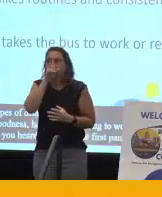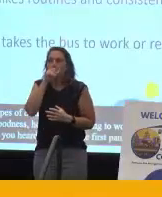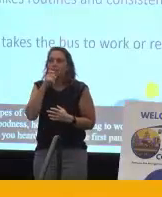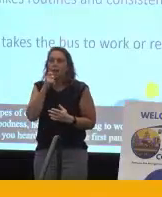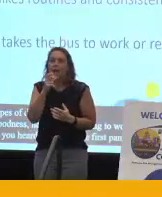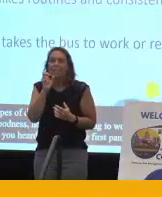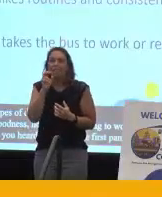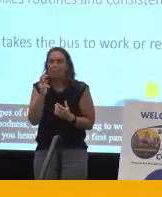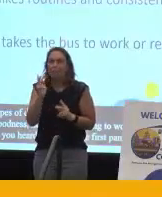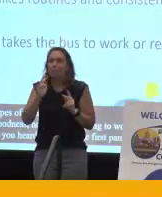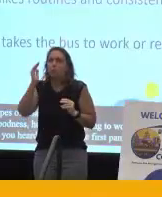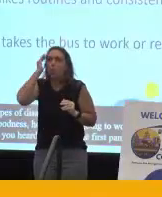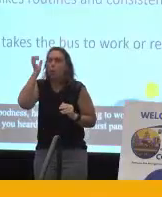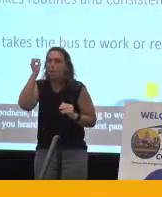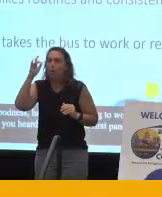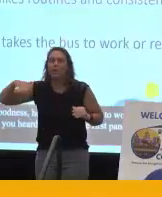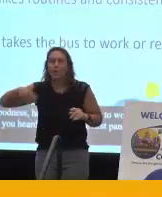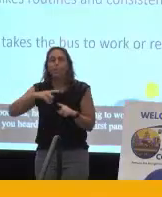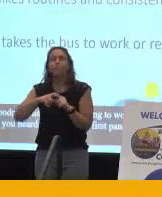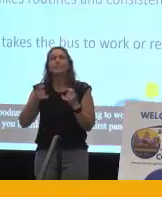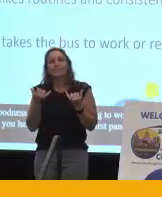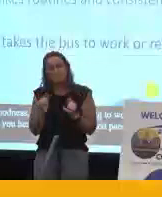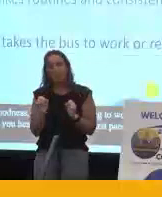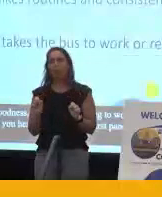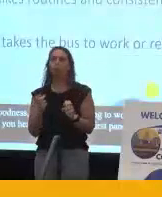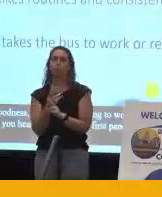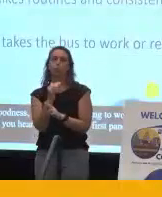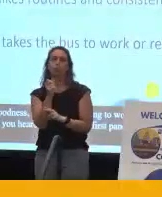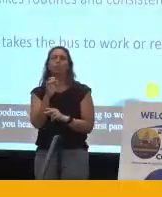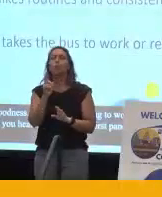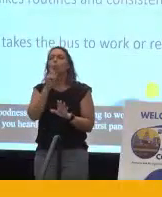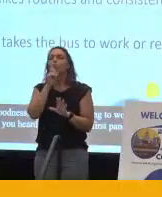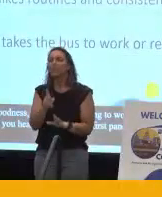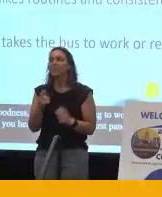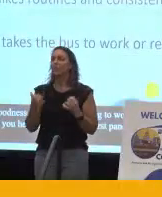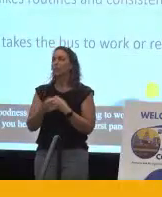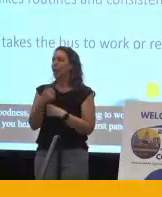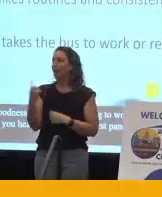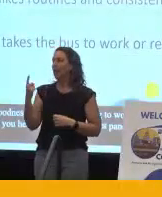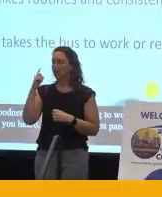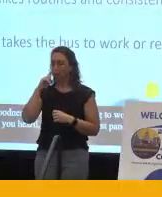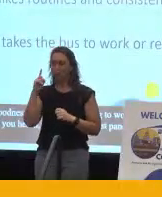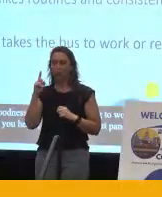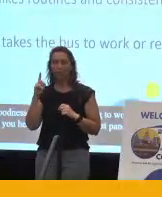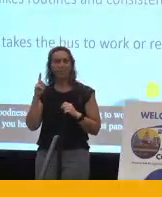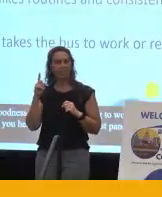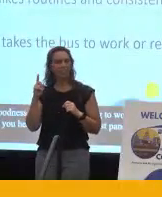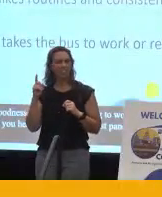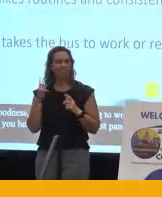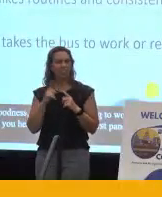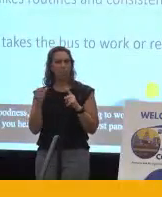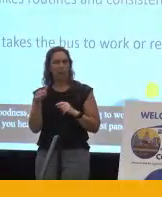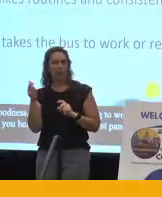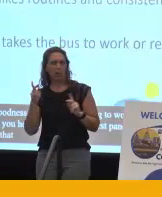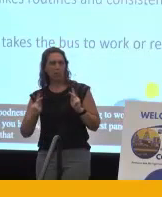but they were able to put that out there. So I think it's really, as we've heard today, sometimes employing individuals with disabilities is